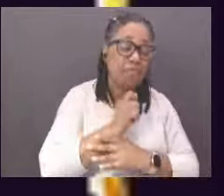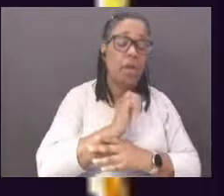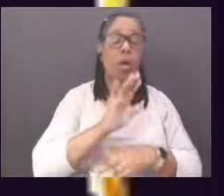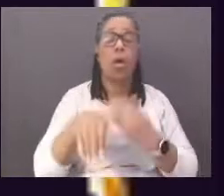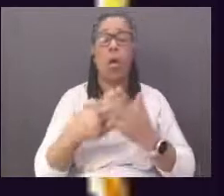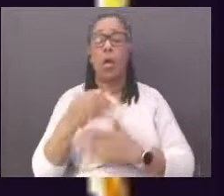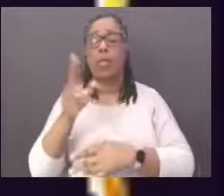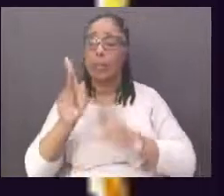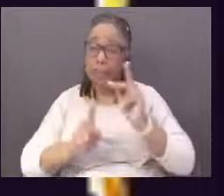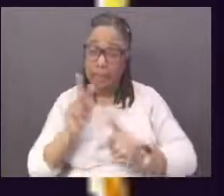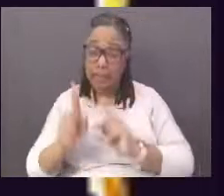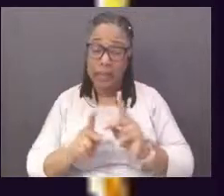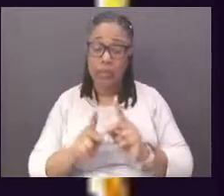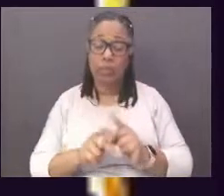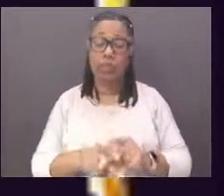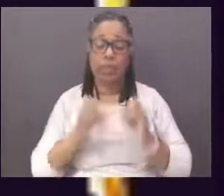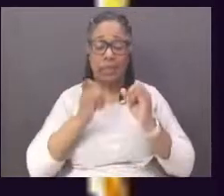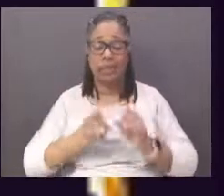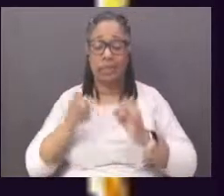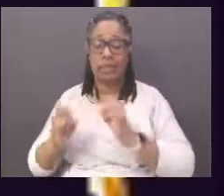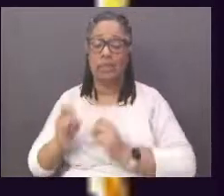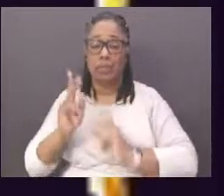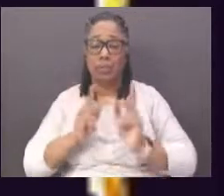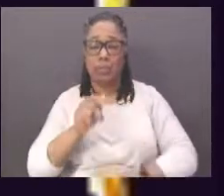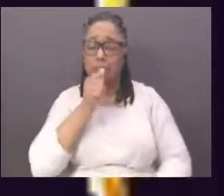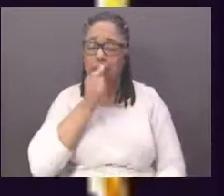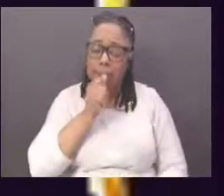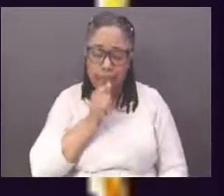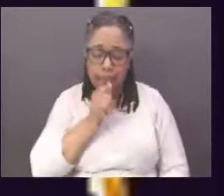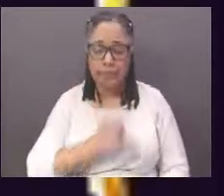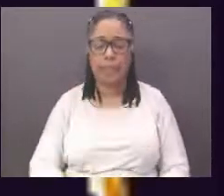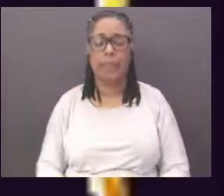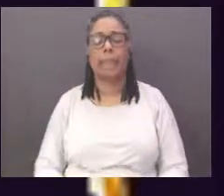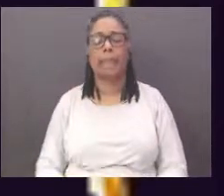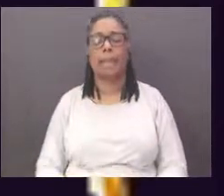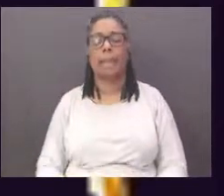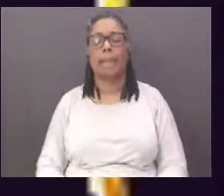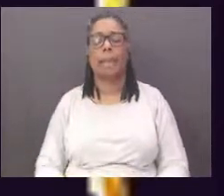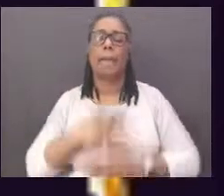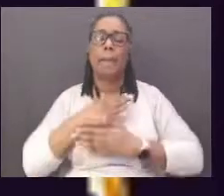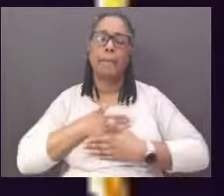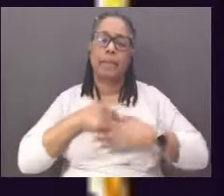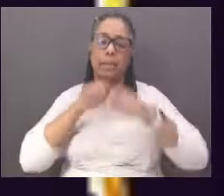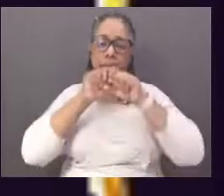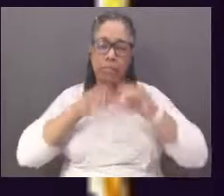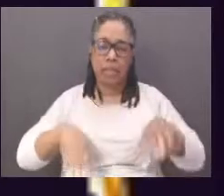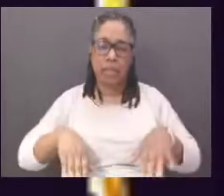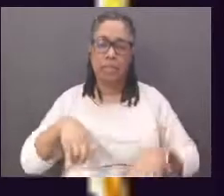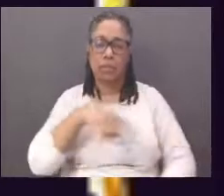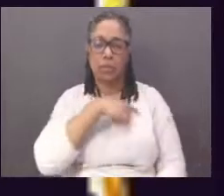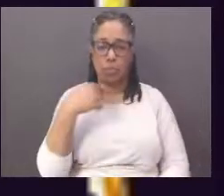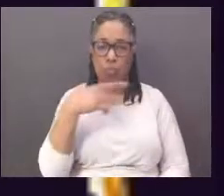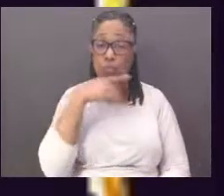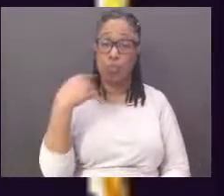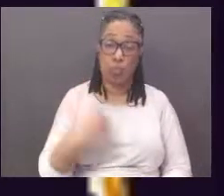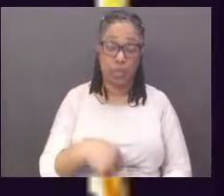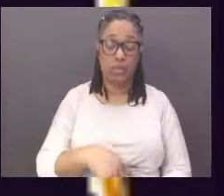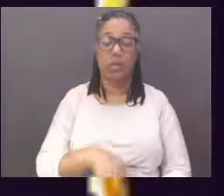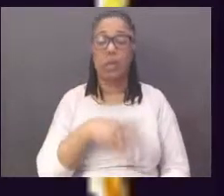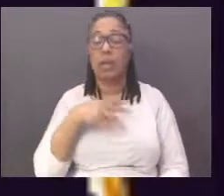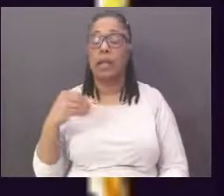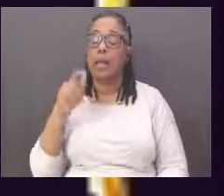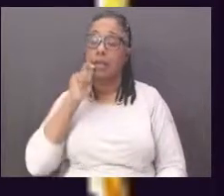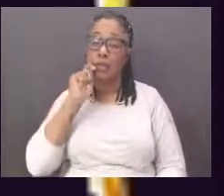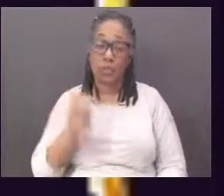Bless the Russians and Ukraine that's going through. It's a healing to be done over